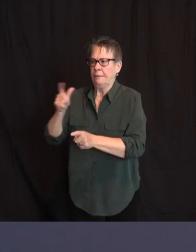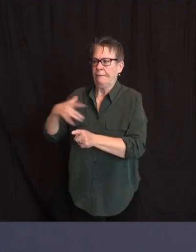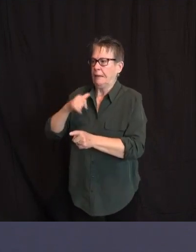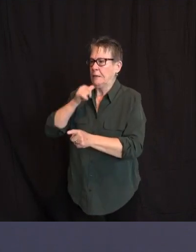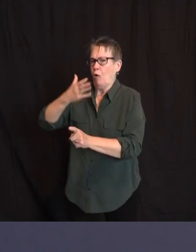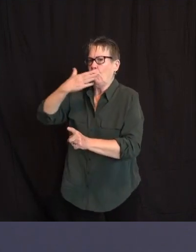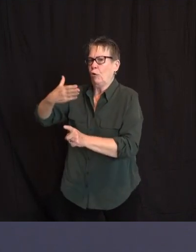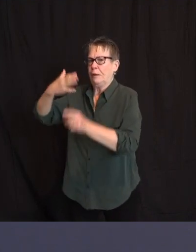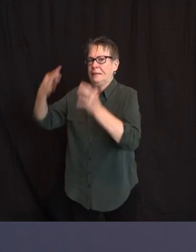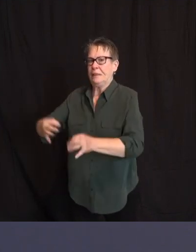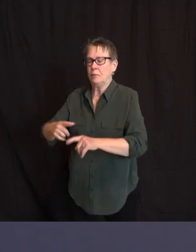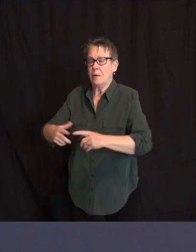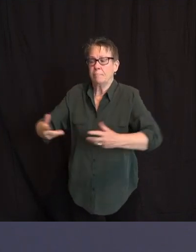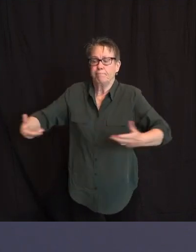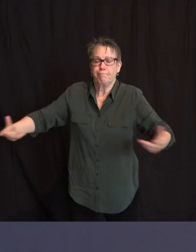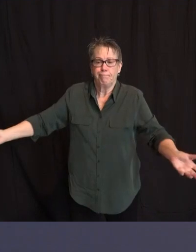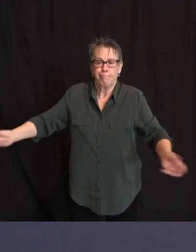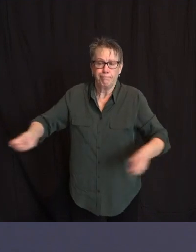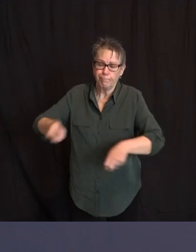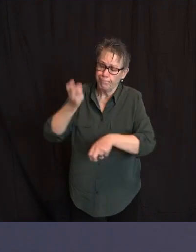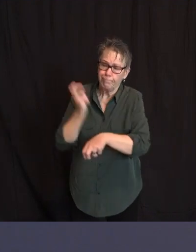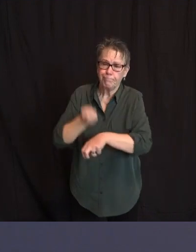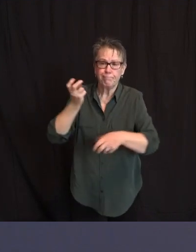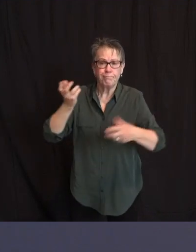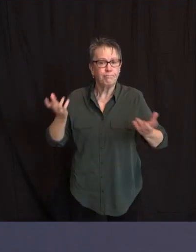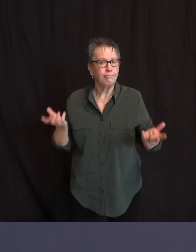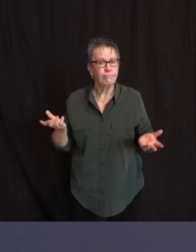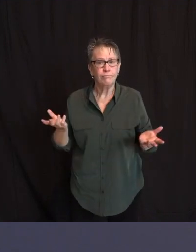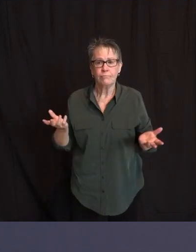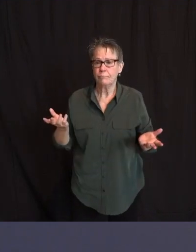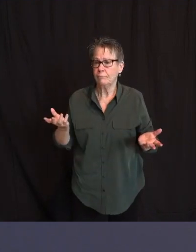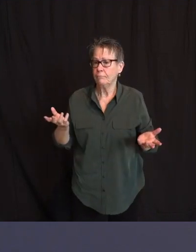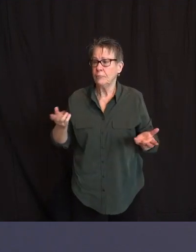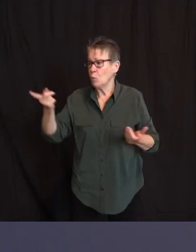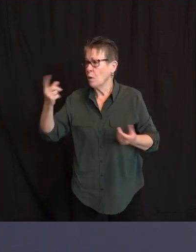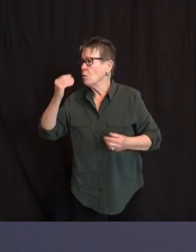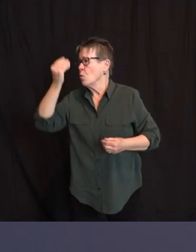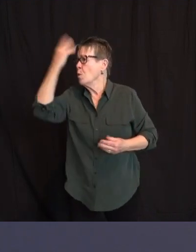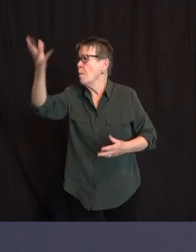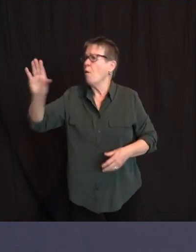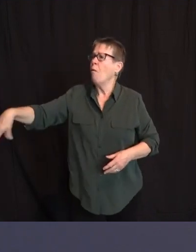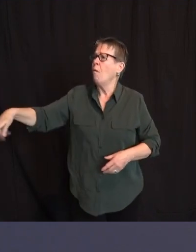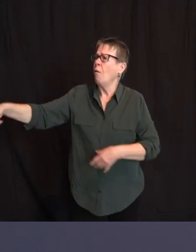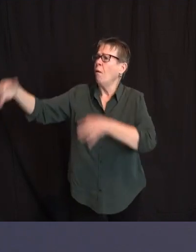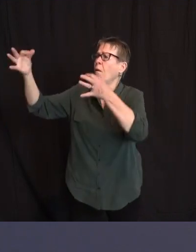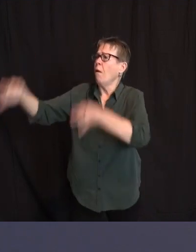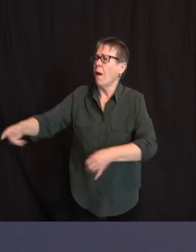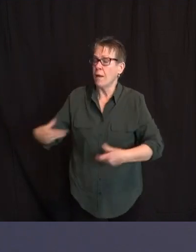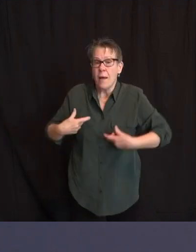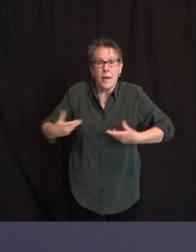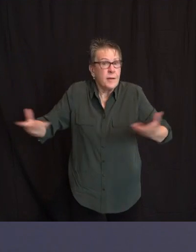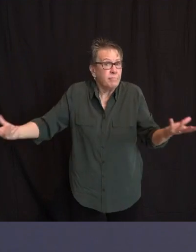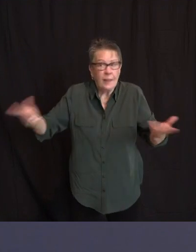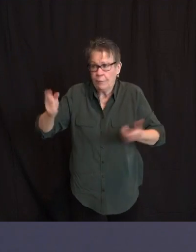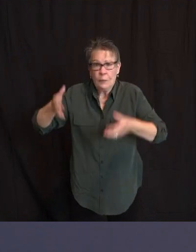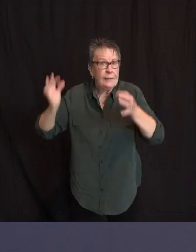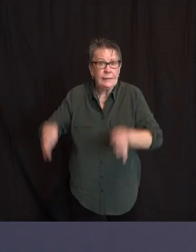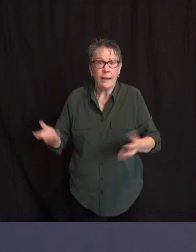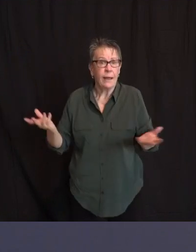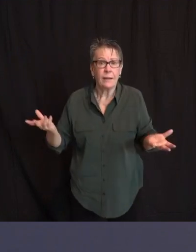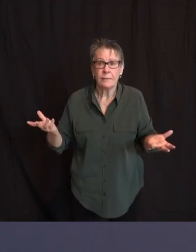when I was a nurse, sometimes I was the loudest voice criticizing or complaining as well, when I didn't think we had enough staff or things were not going